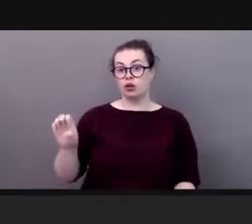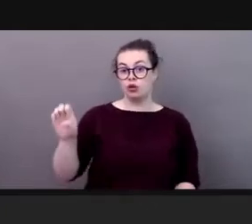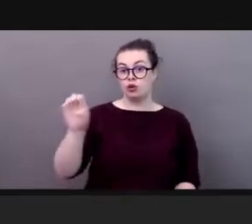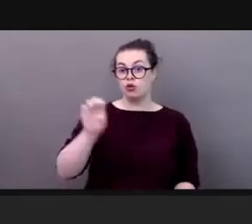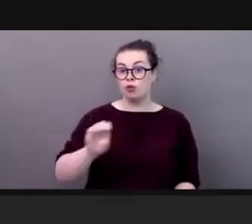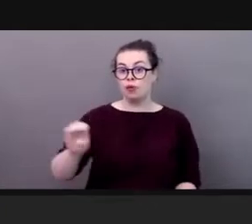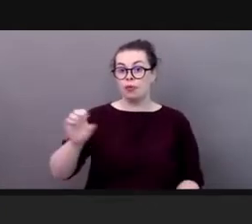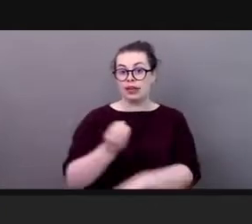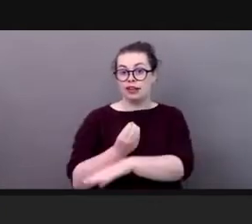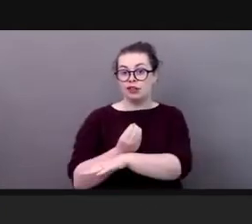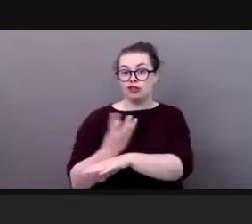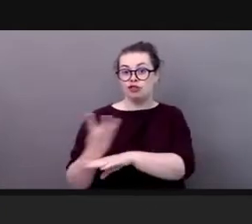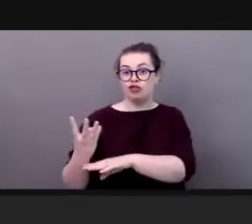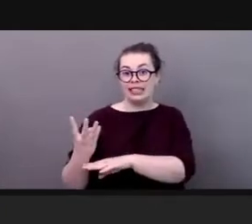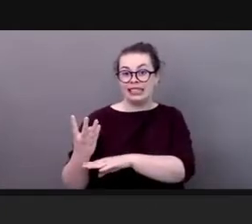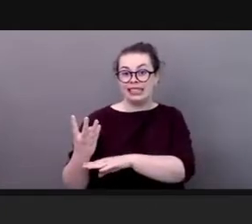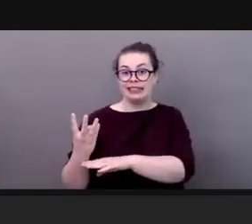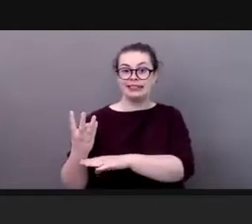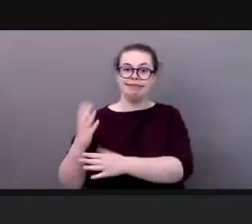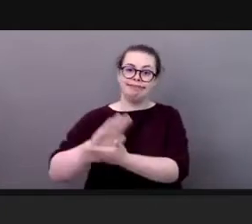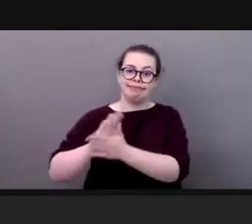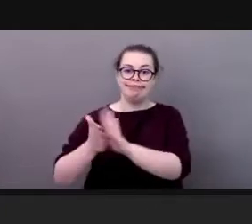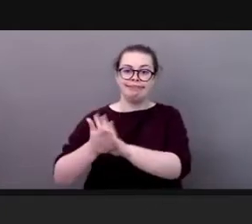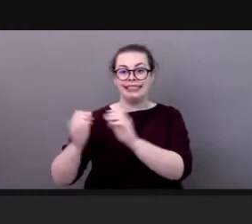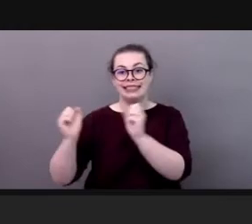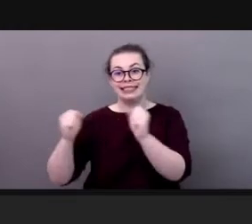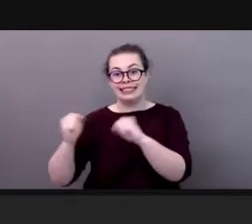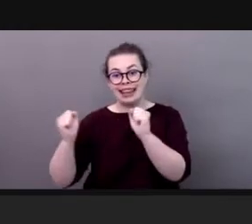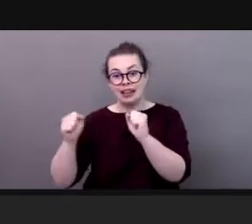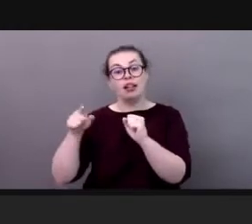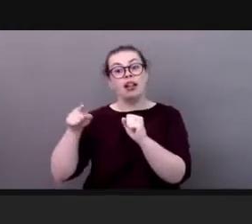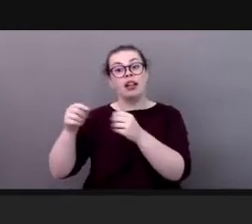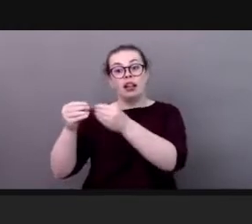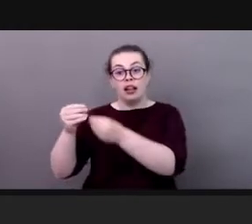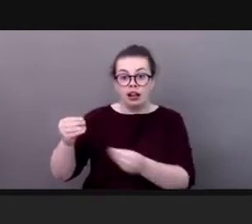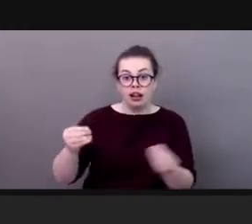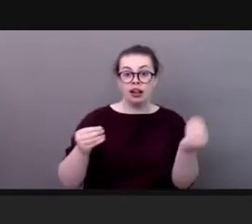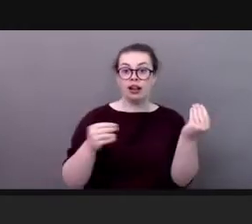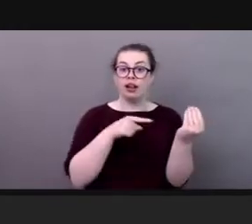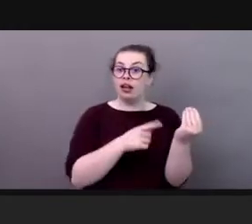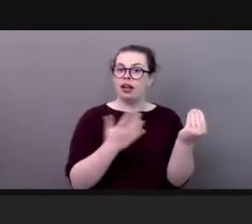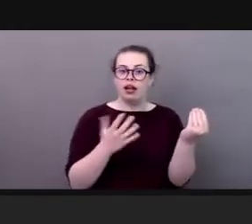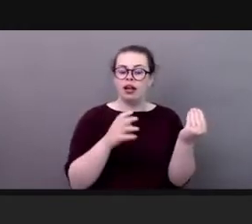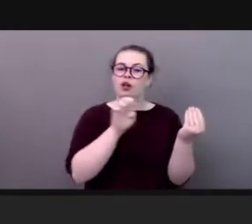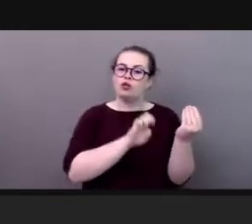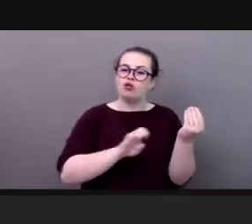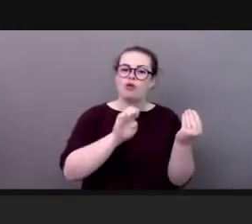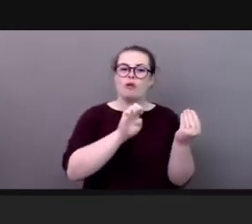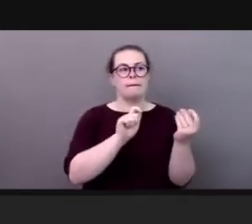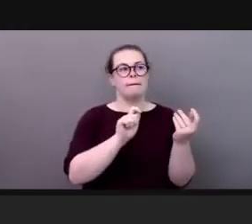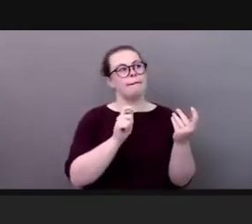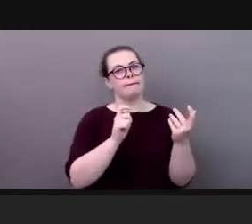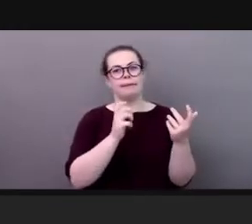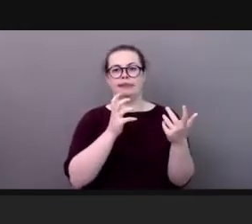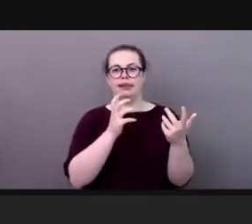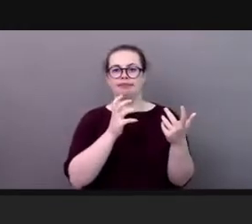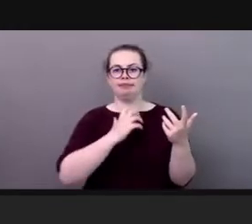EU adaptation strategy, which came out recently also, where we